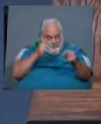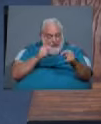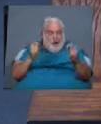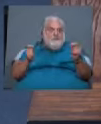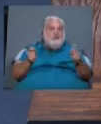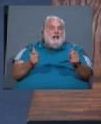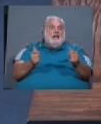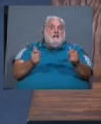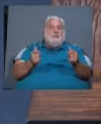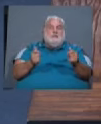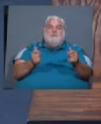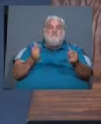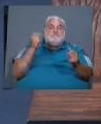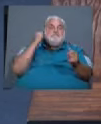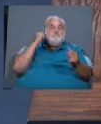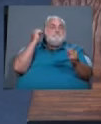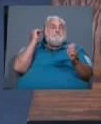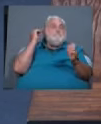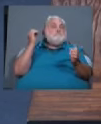she gets